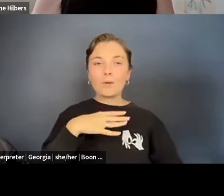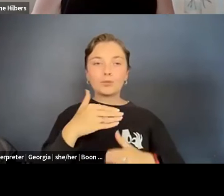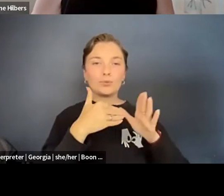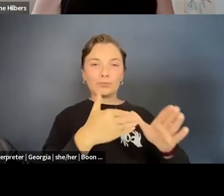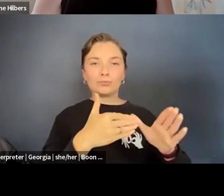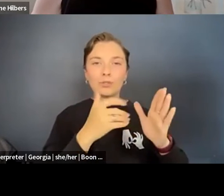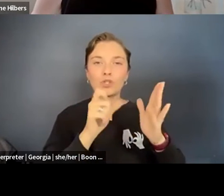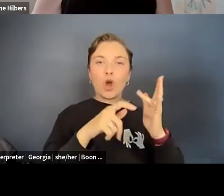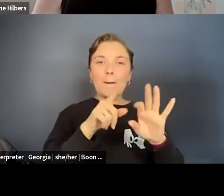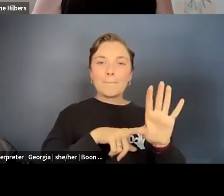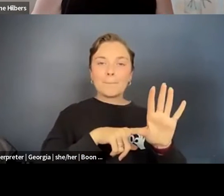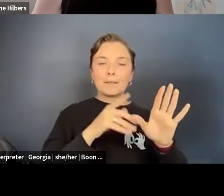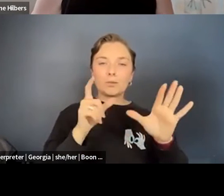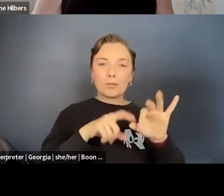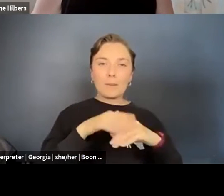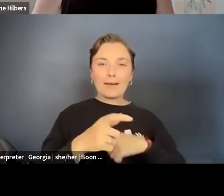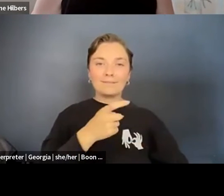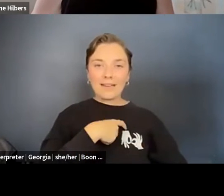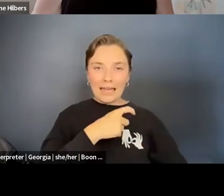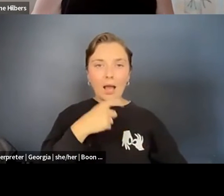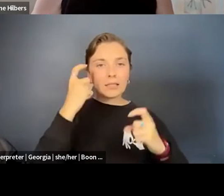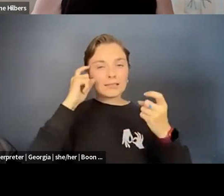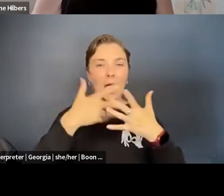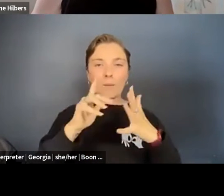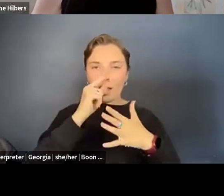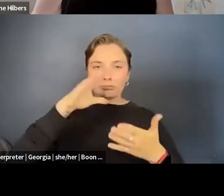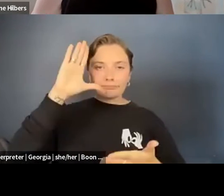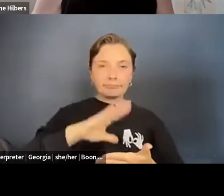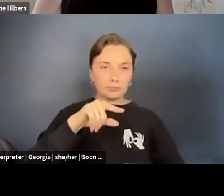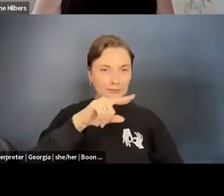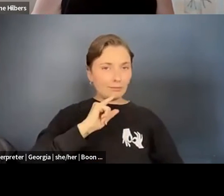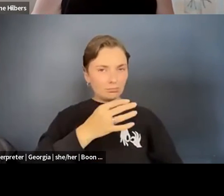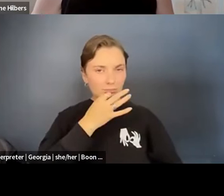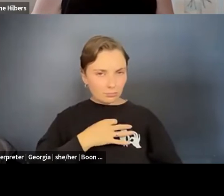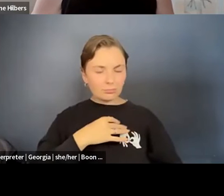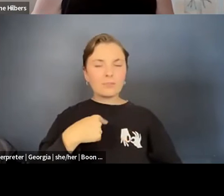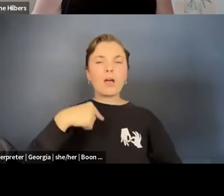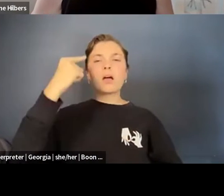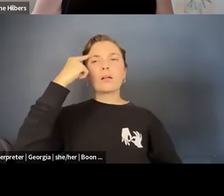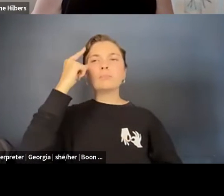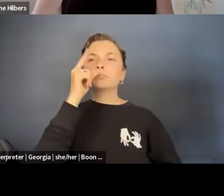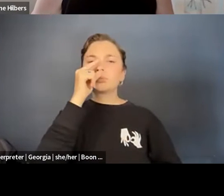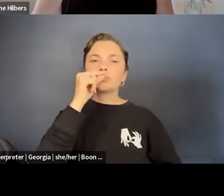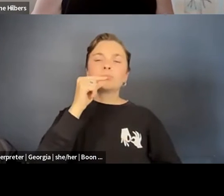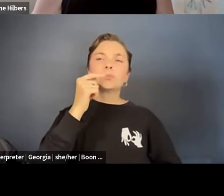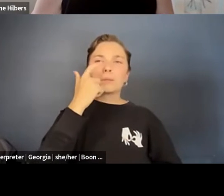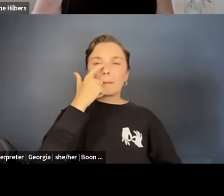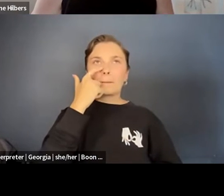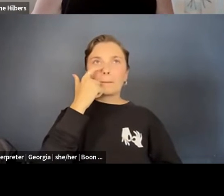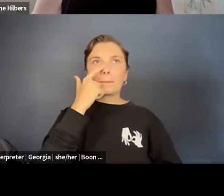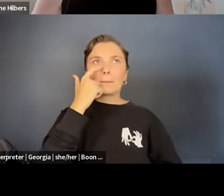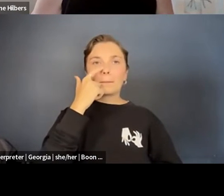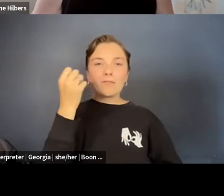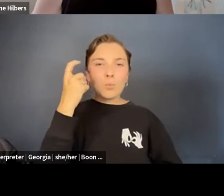question about fear and anxiety and the reduction of fear and anxiety, that I think there's possibly a worry